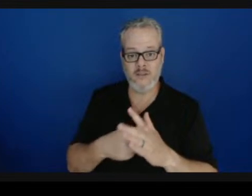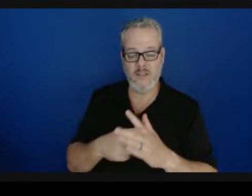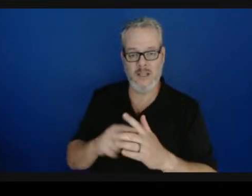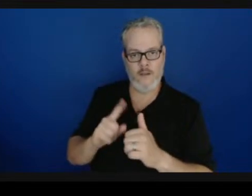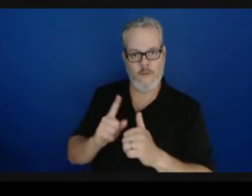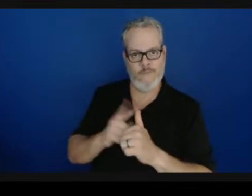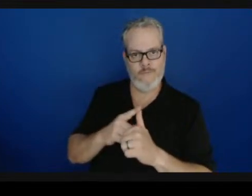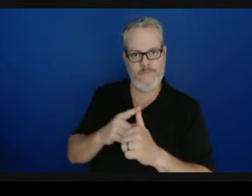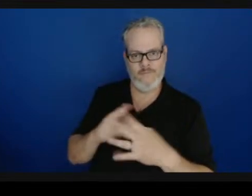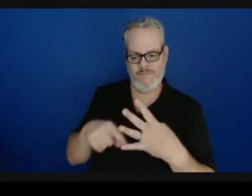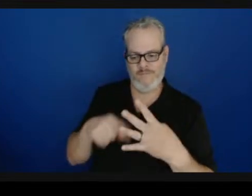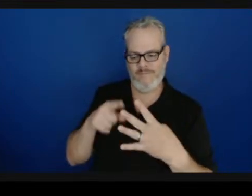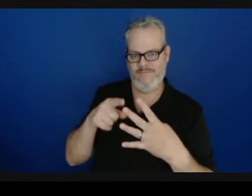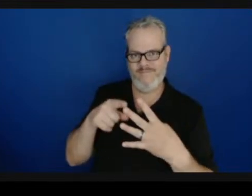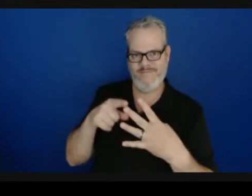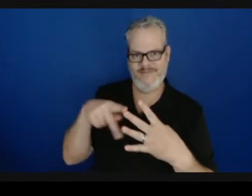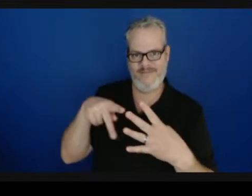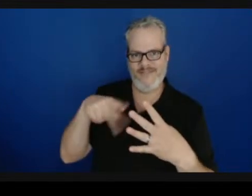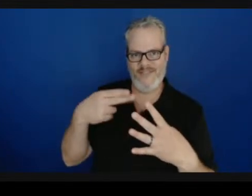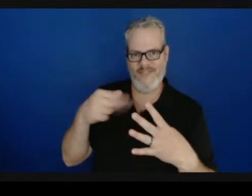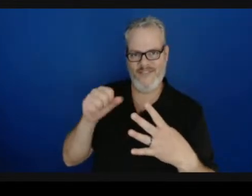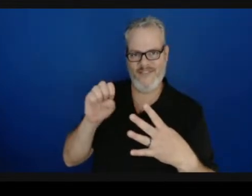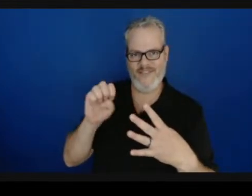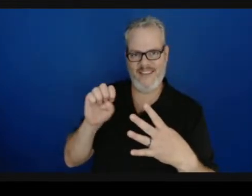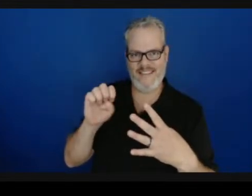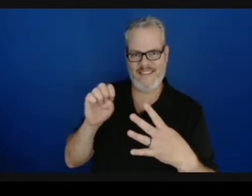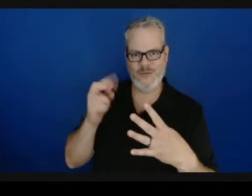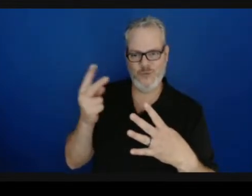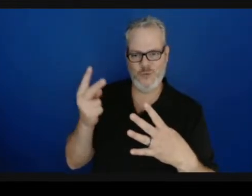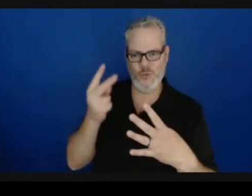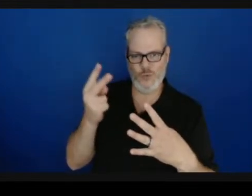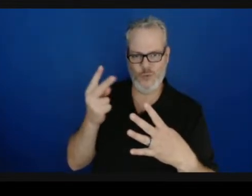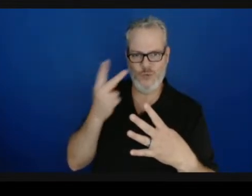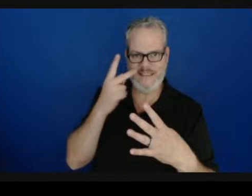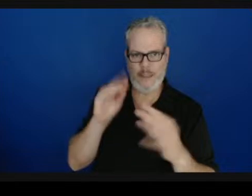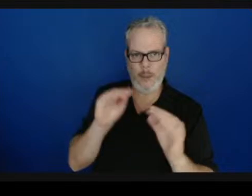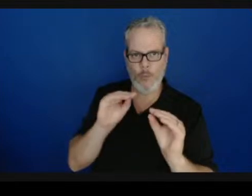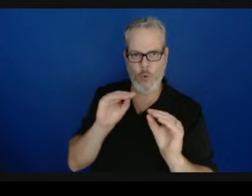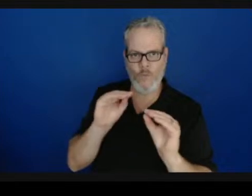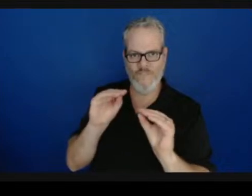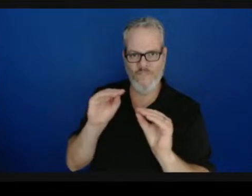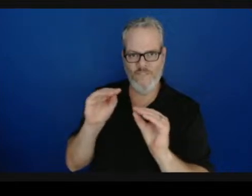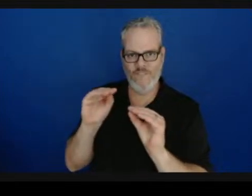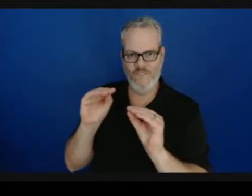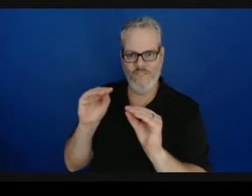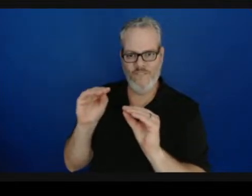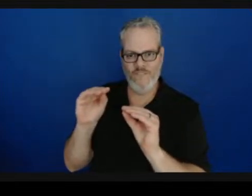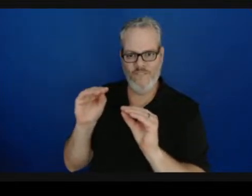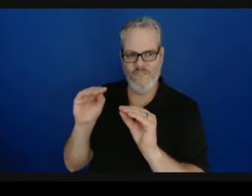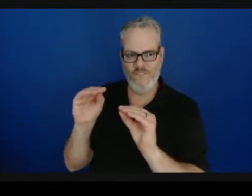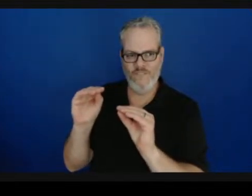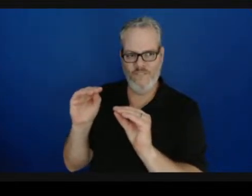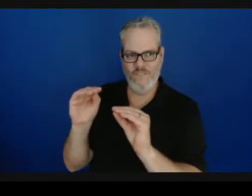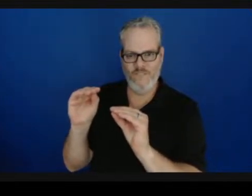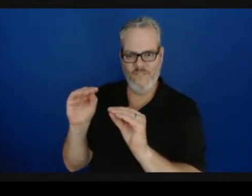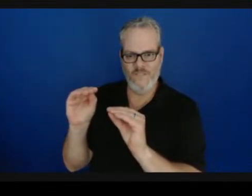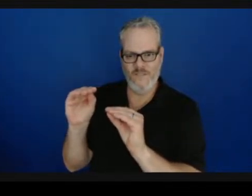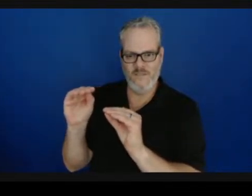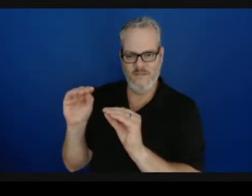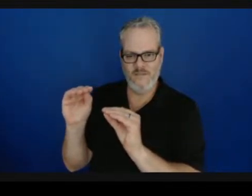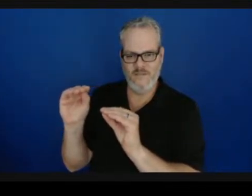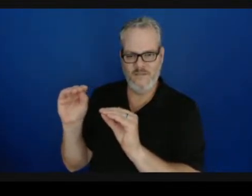So you see that first fissure on the floor of Nāpau. They move over to the right. You start seeing fume coming up from the right here. They die